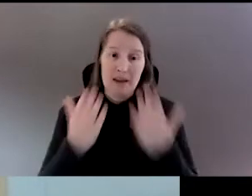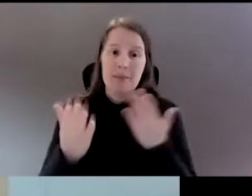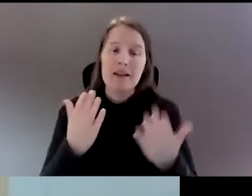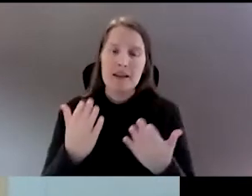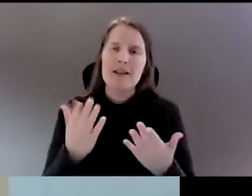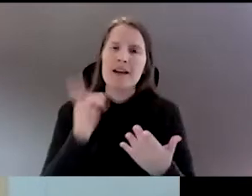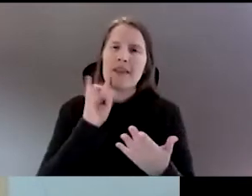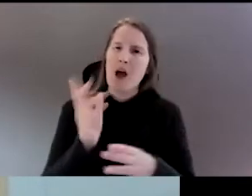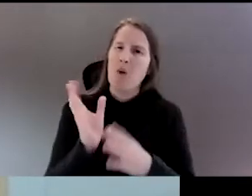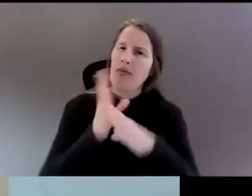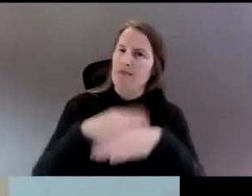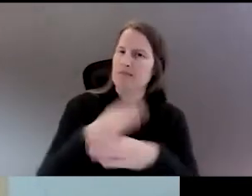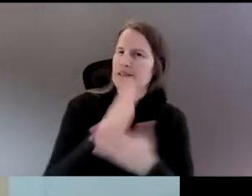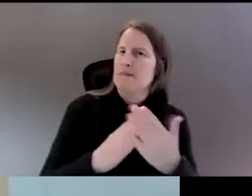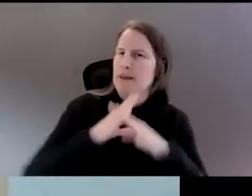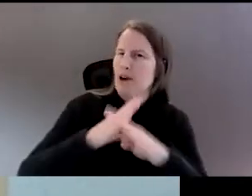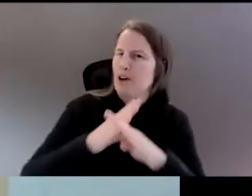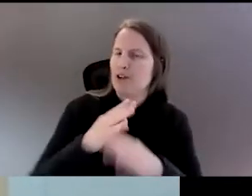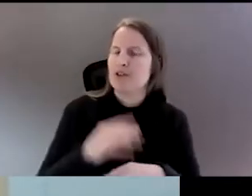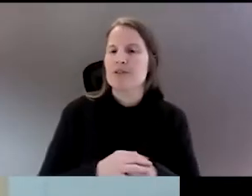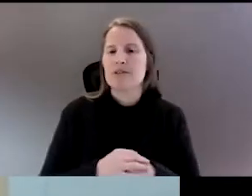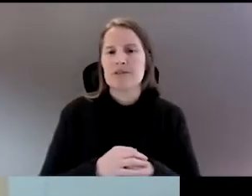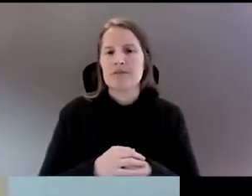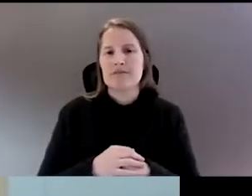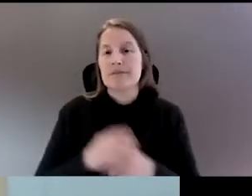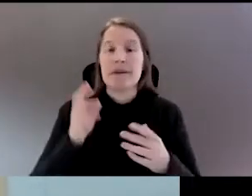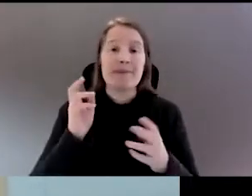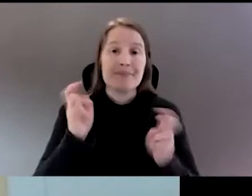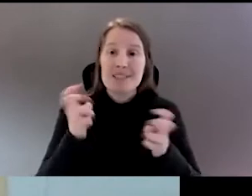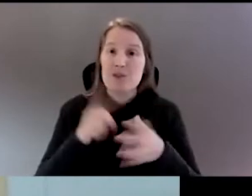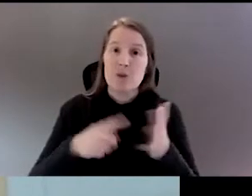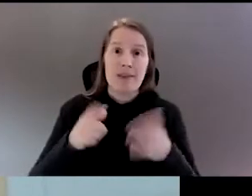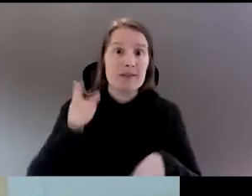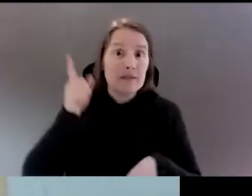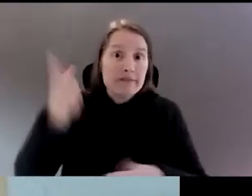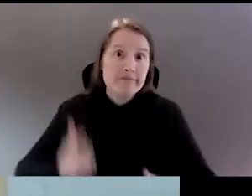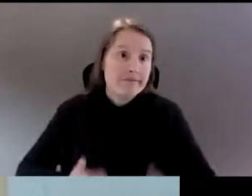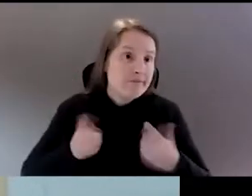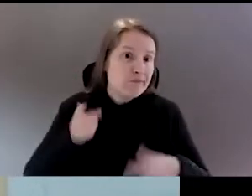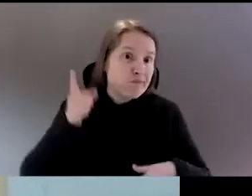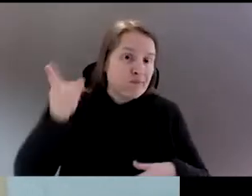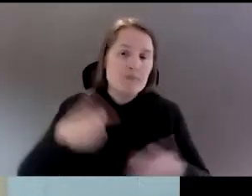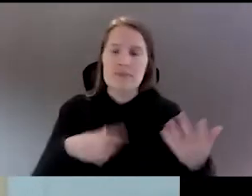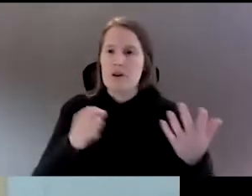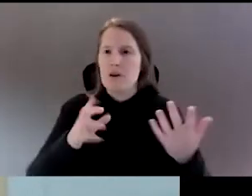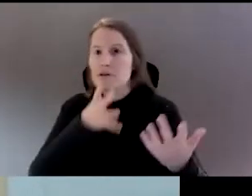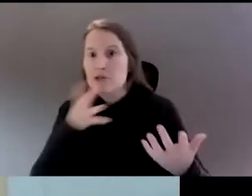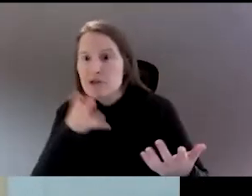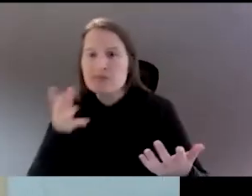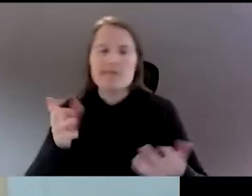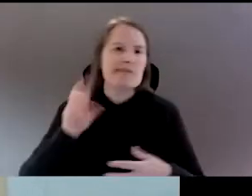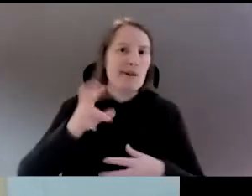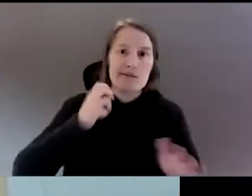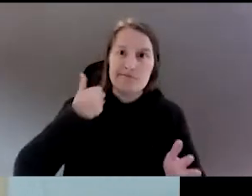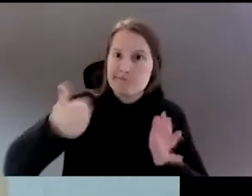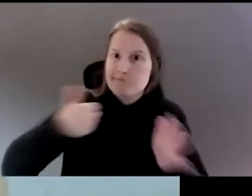barriers, such as issues with geographic location or sort of rurality, or with transportation barriers.